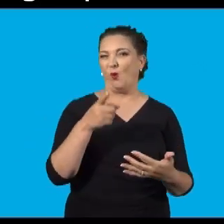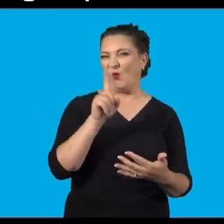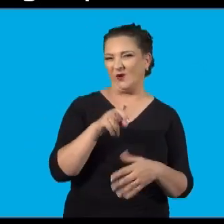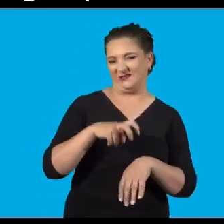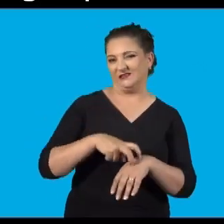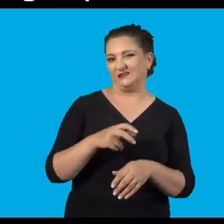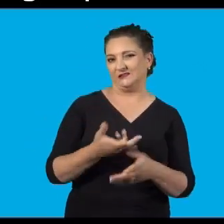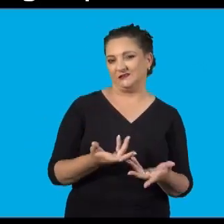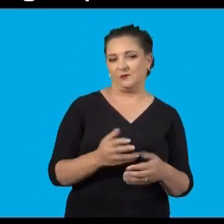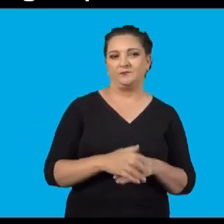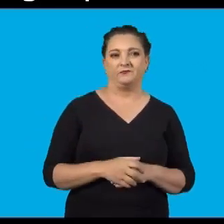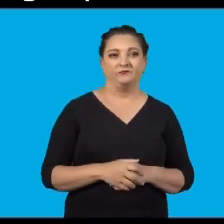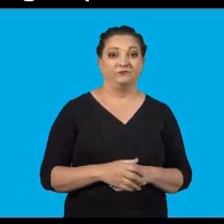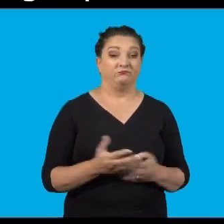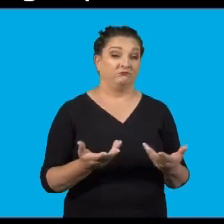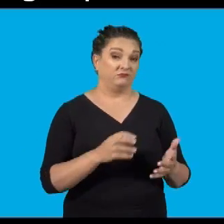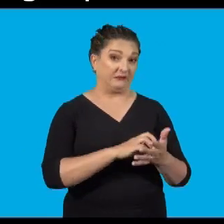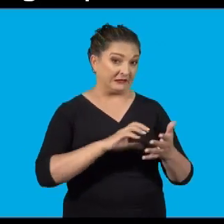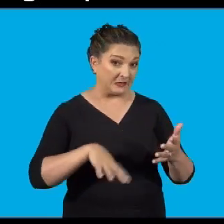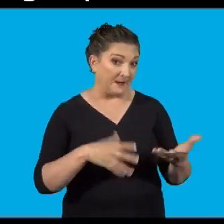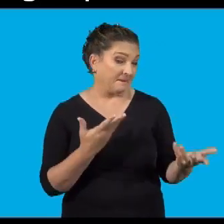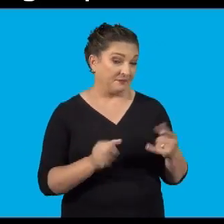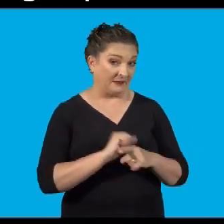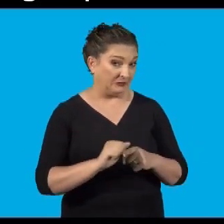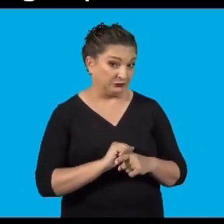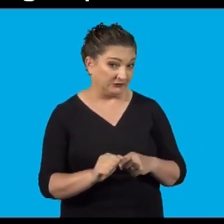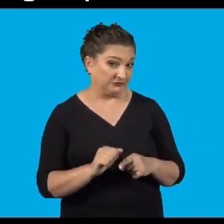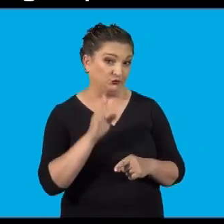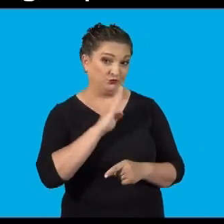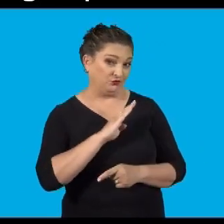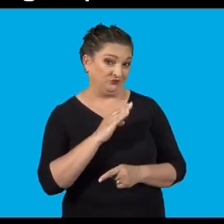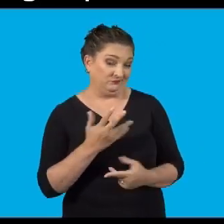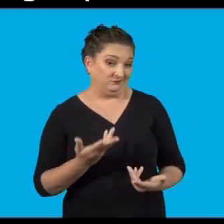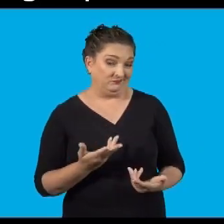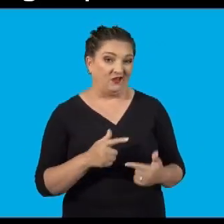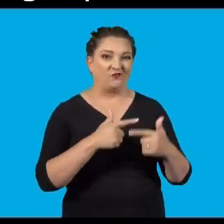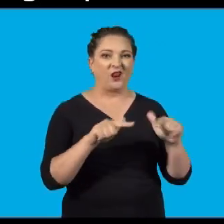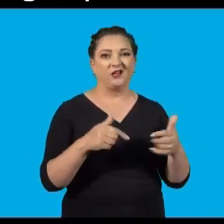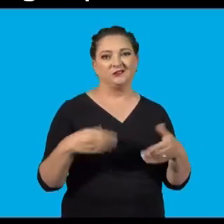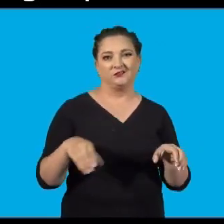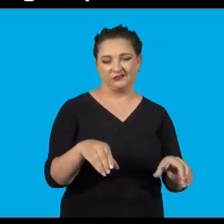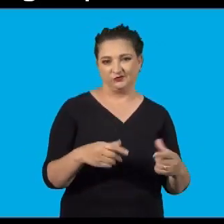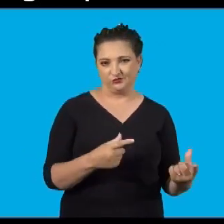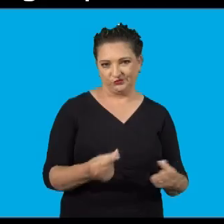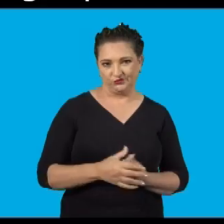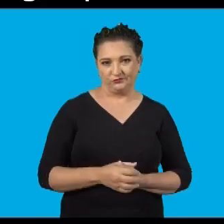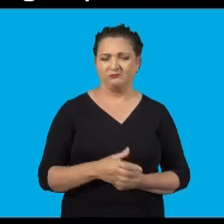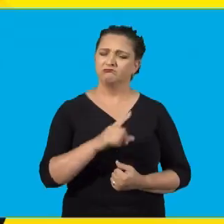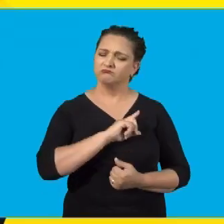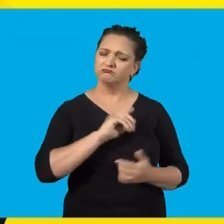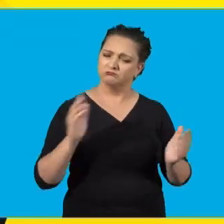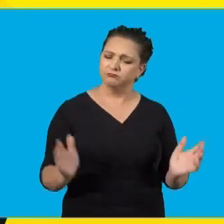may require of them. And then learners do not have practice when they have to do language activities. So we